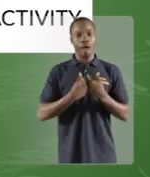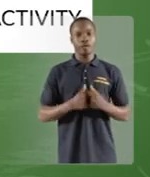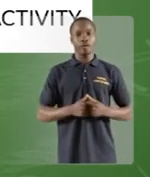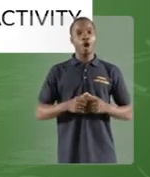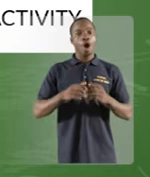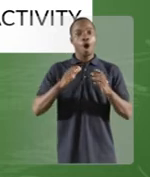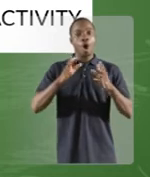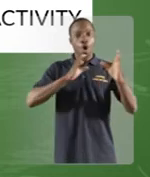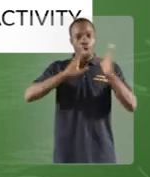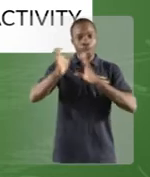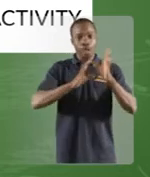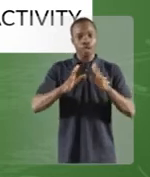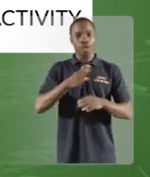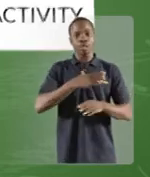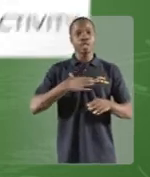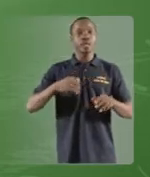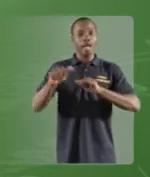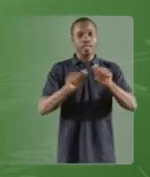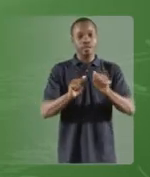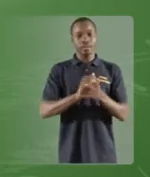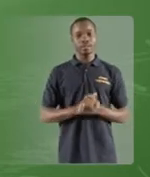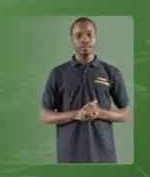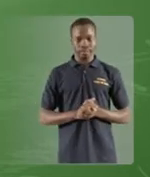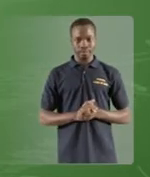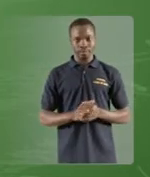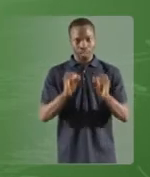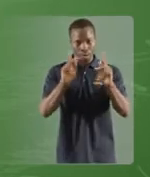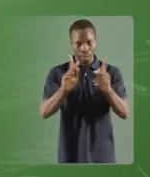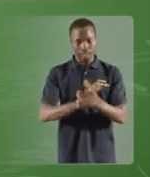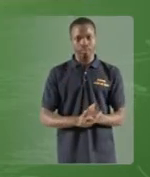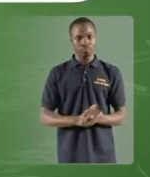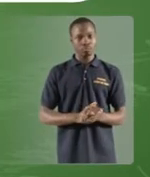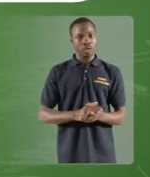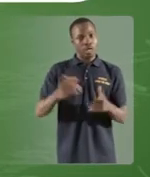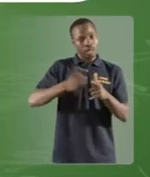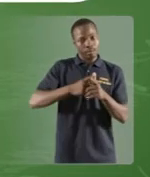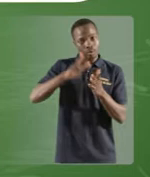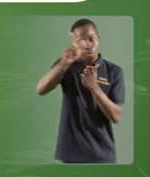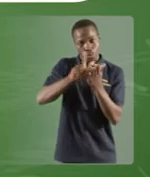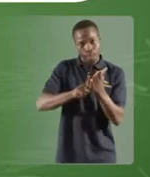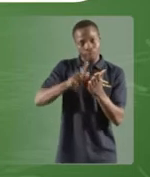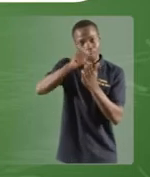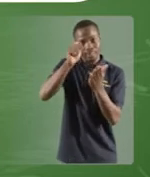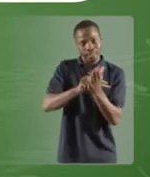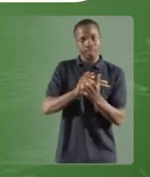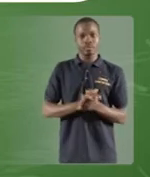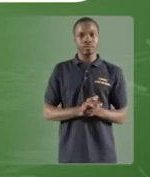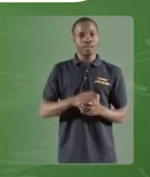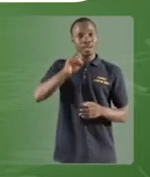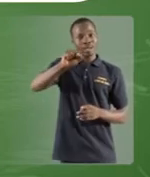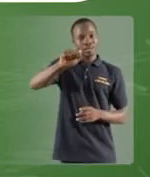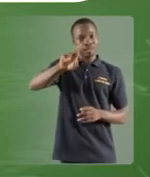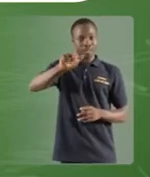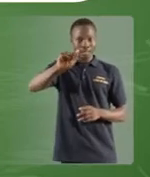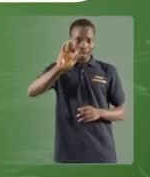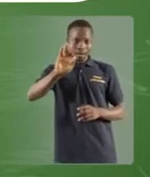communication activity to do together. Okay, now let's read the learning context together. Sarafa,